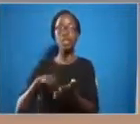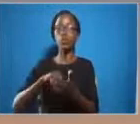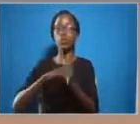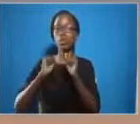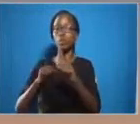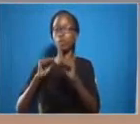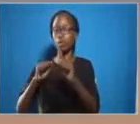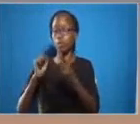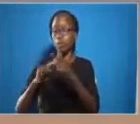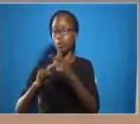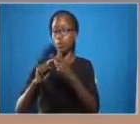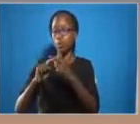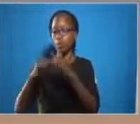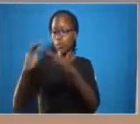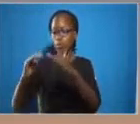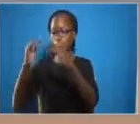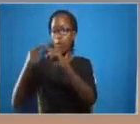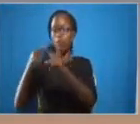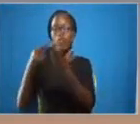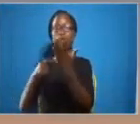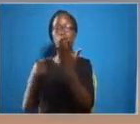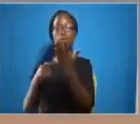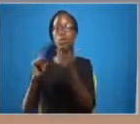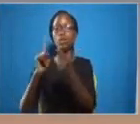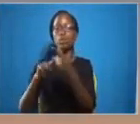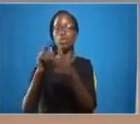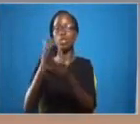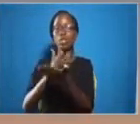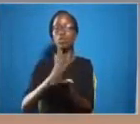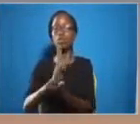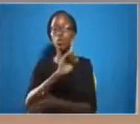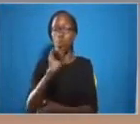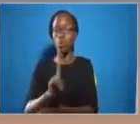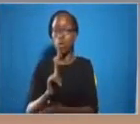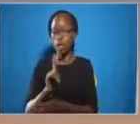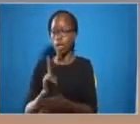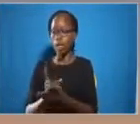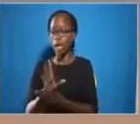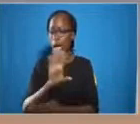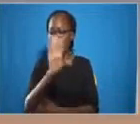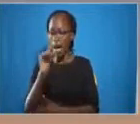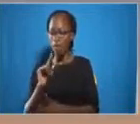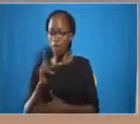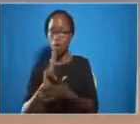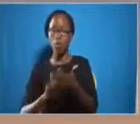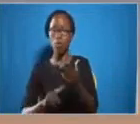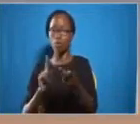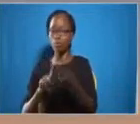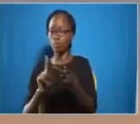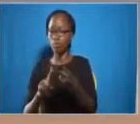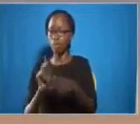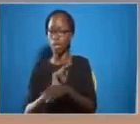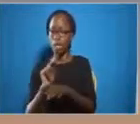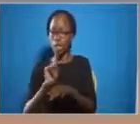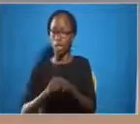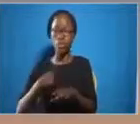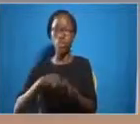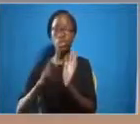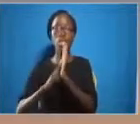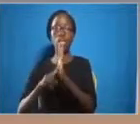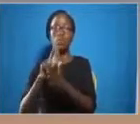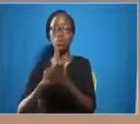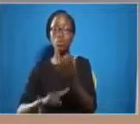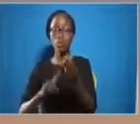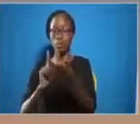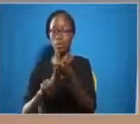hardware and the software to the real questions around what Africa is, around what our nations represent, around